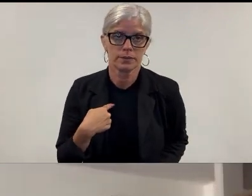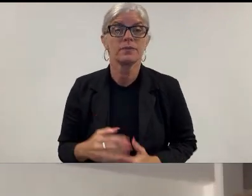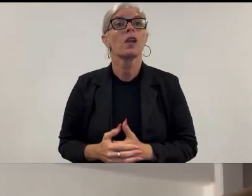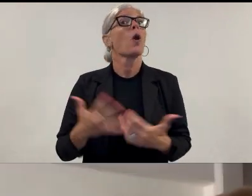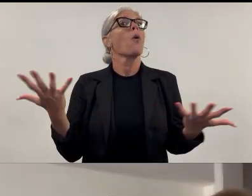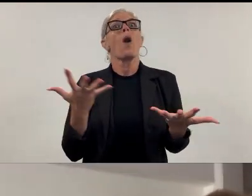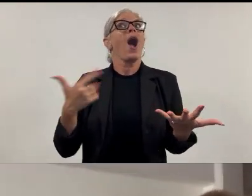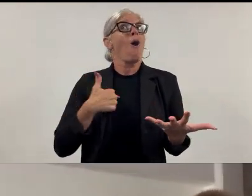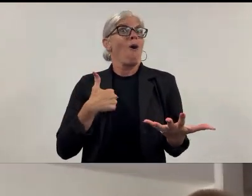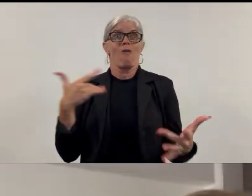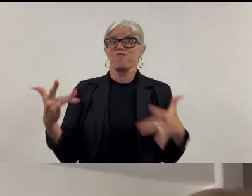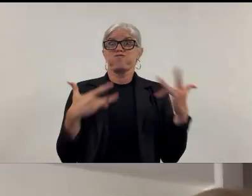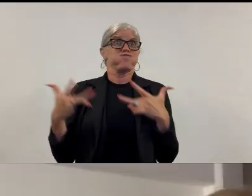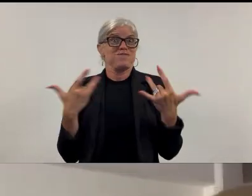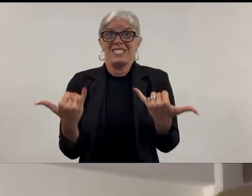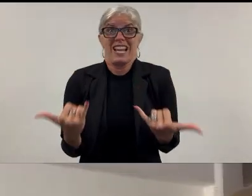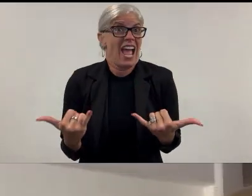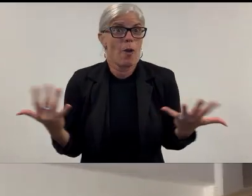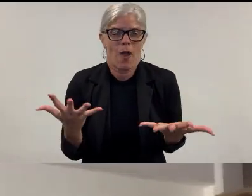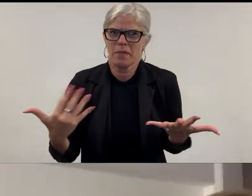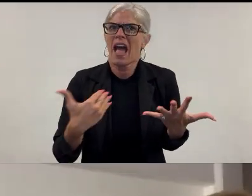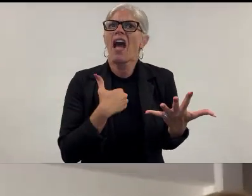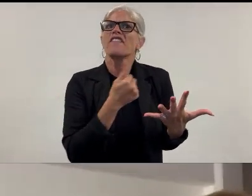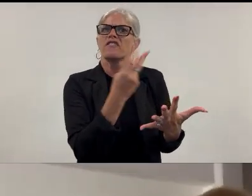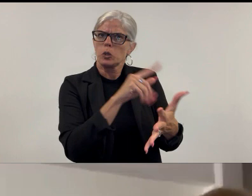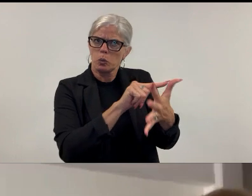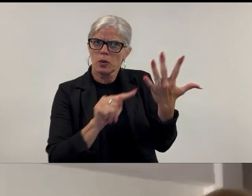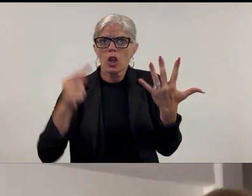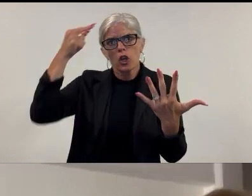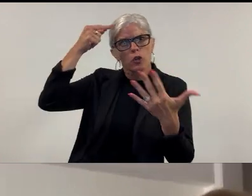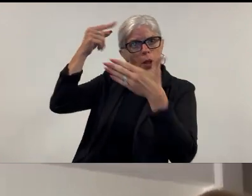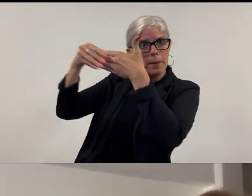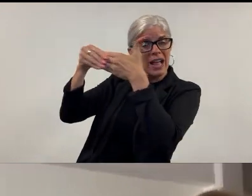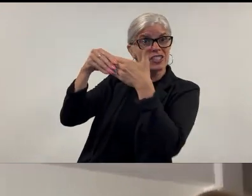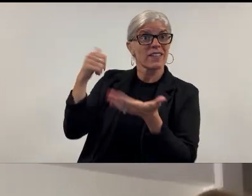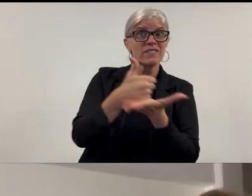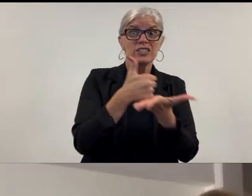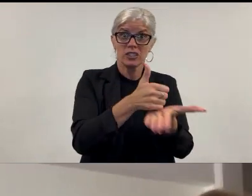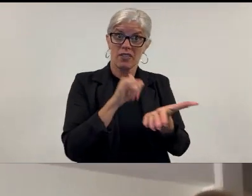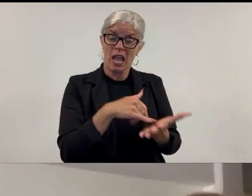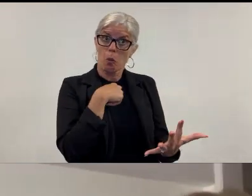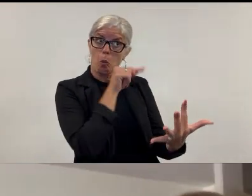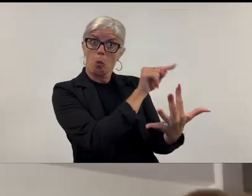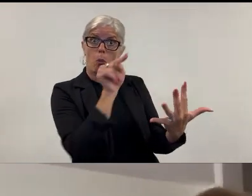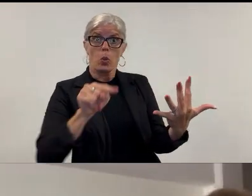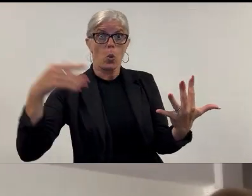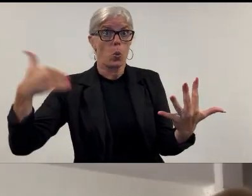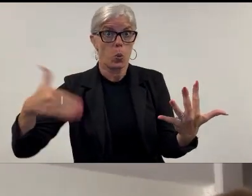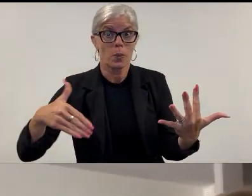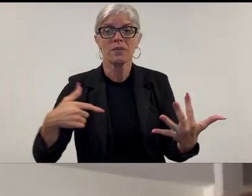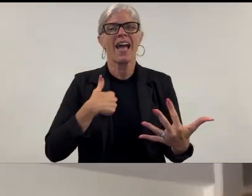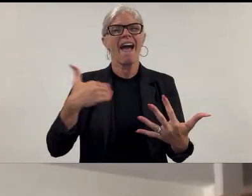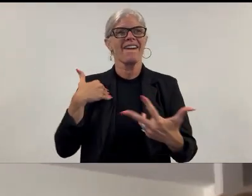well-defined principles. What excites me at this point are this couple